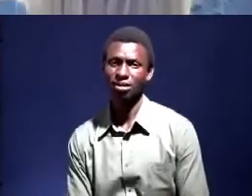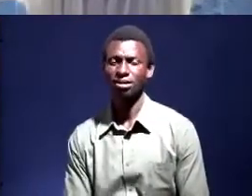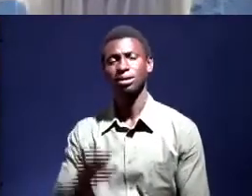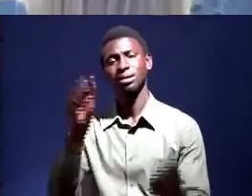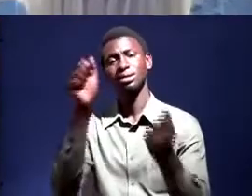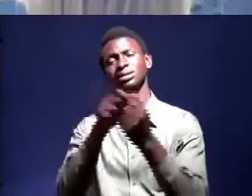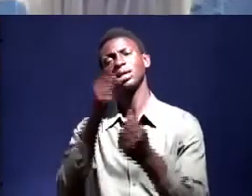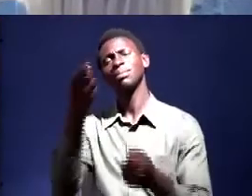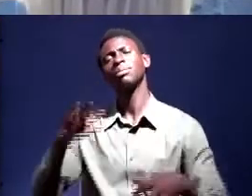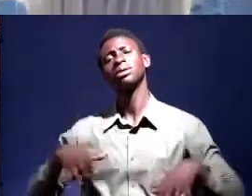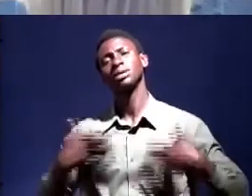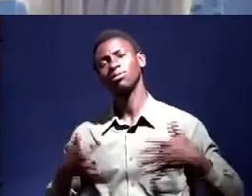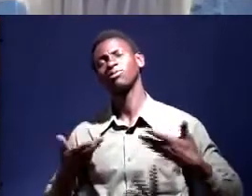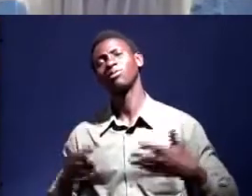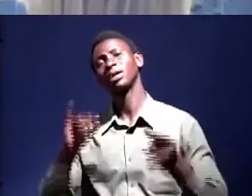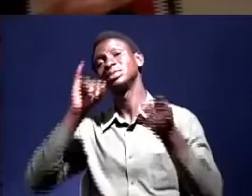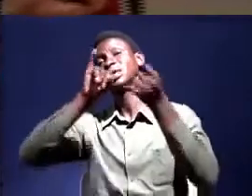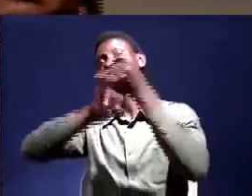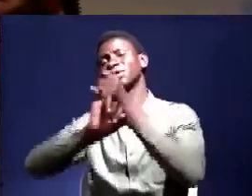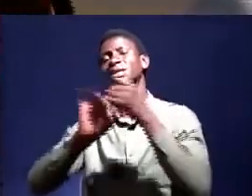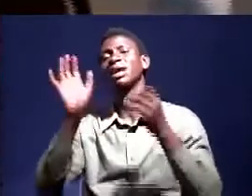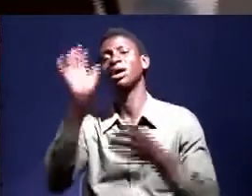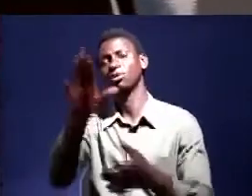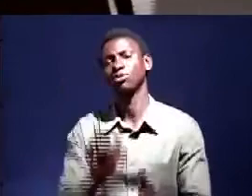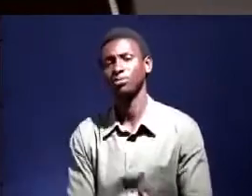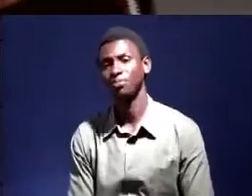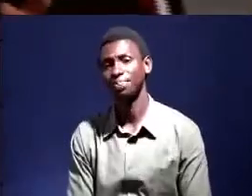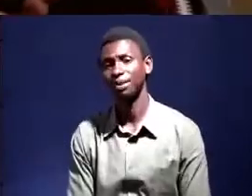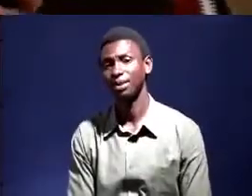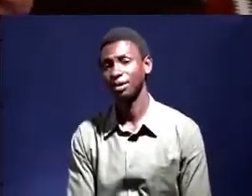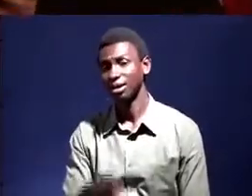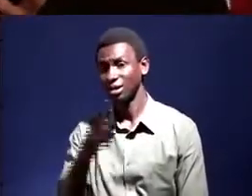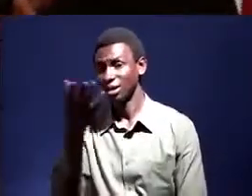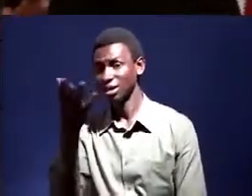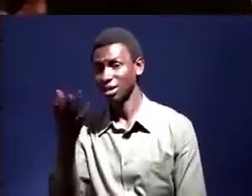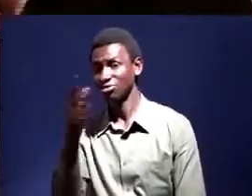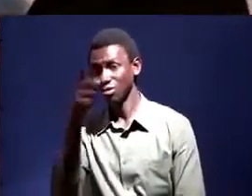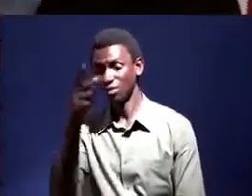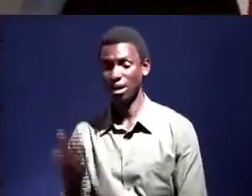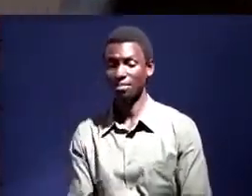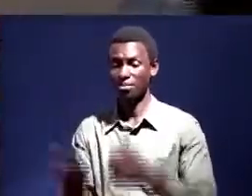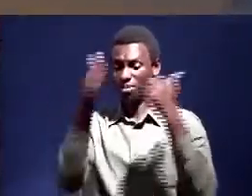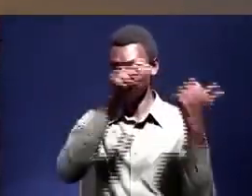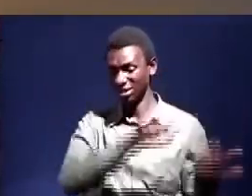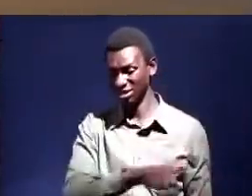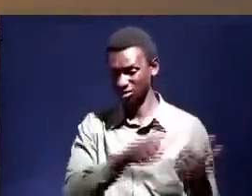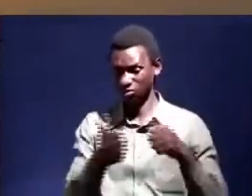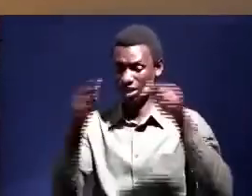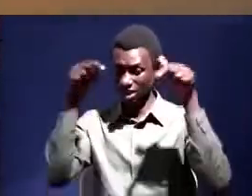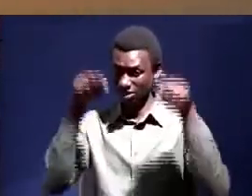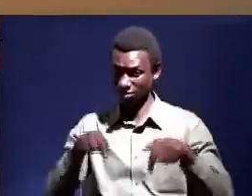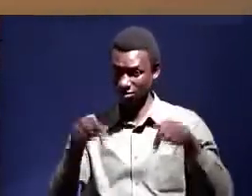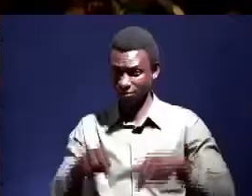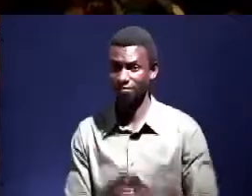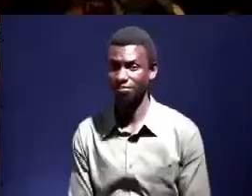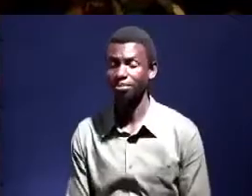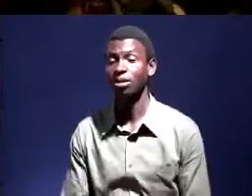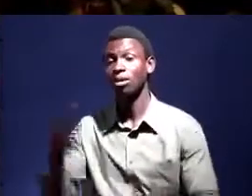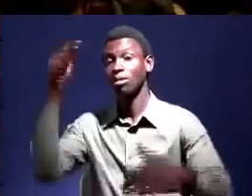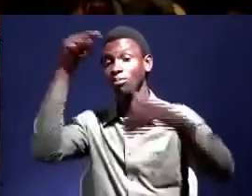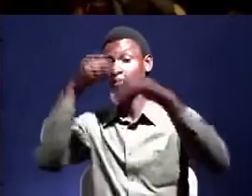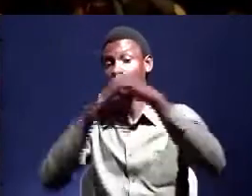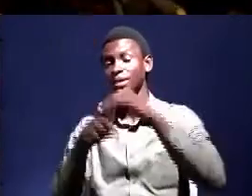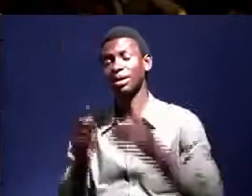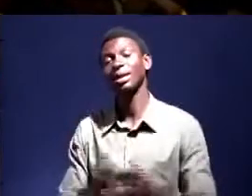But when those of you were baptized today, when you walked into that water, God